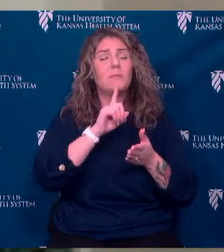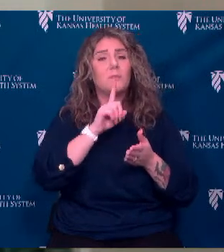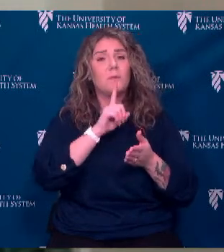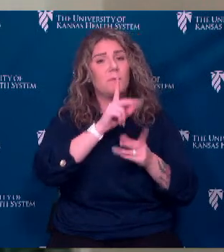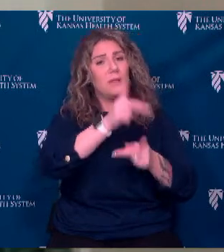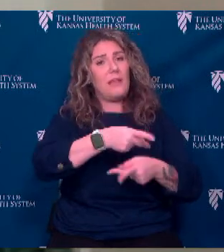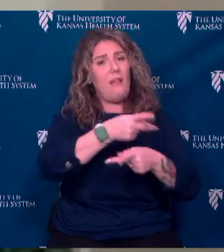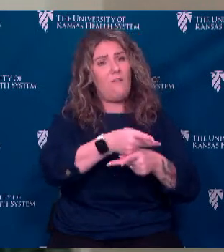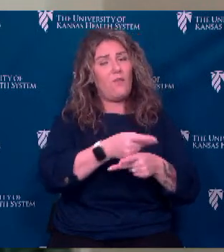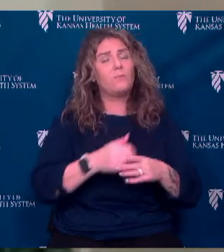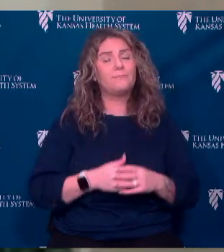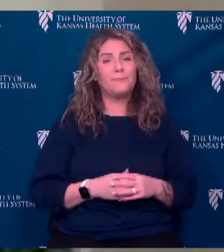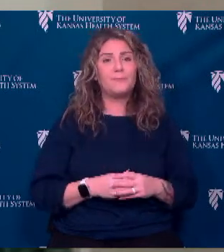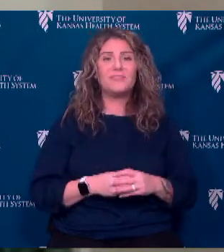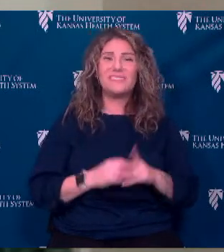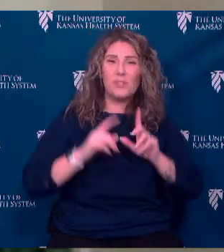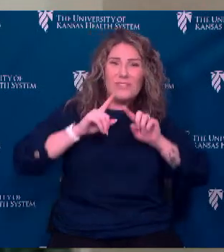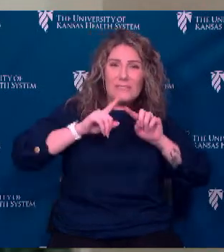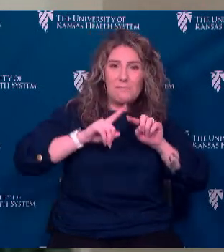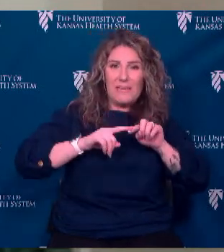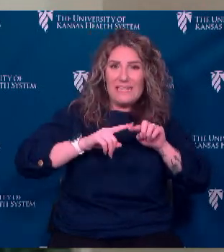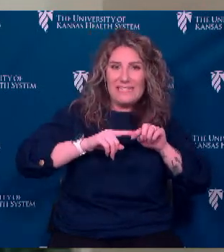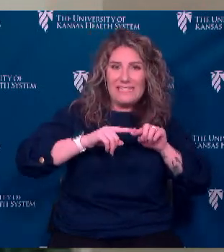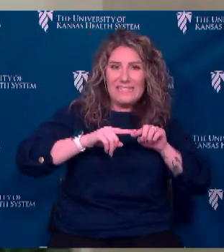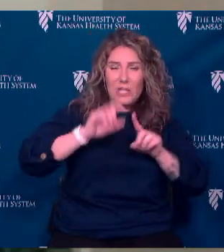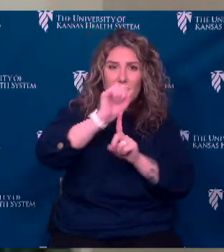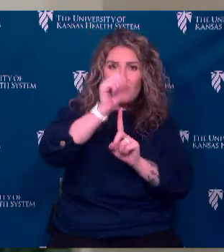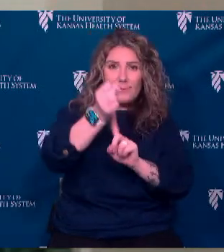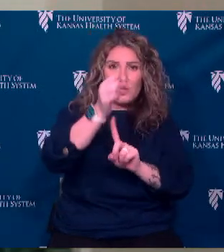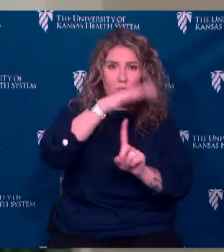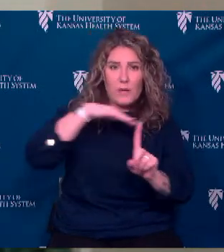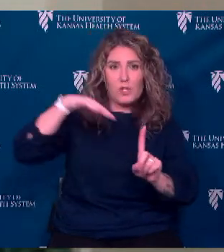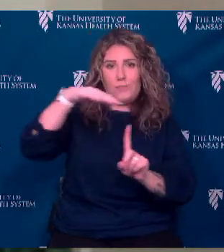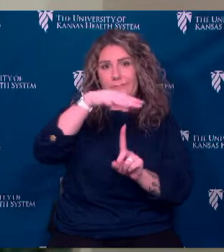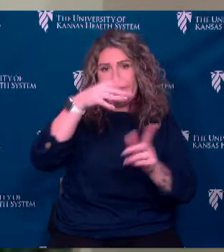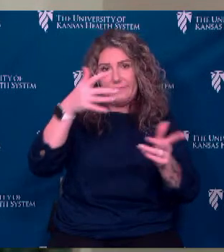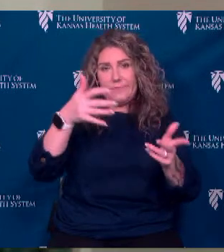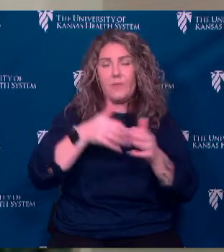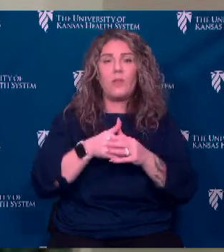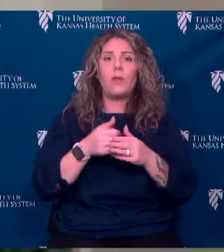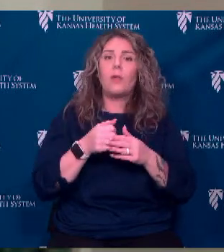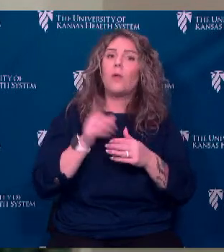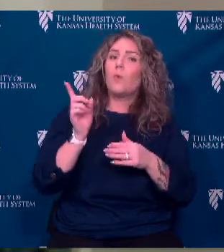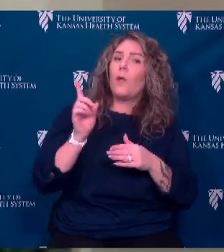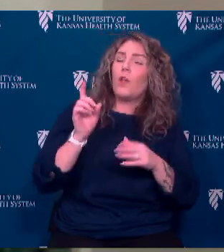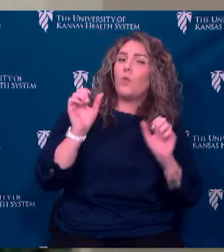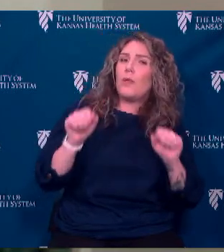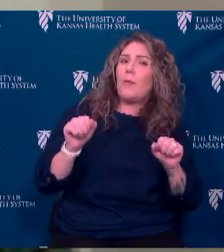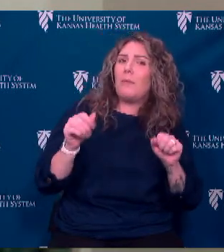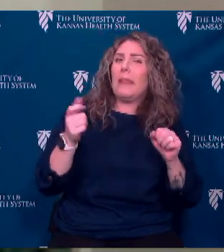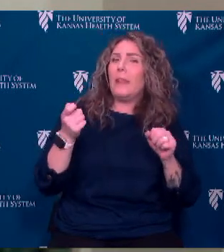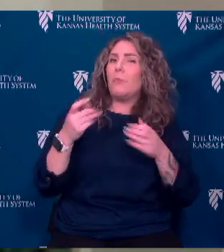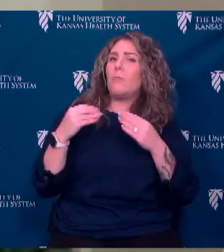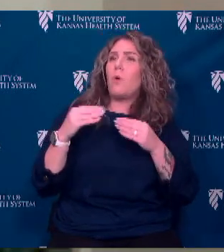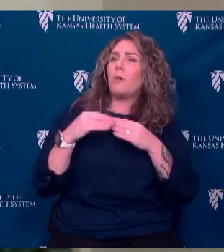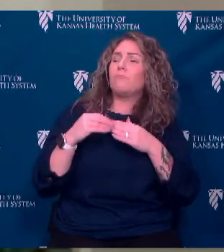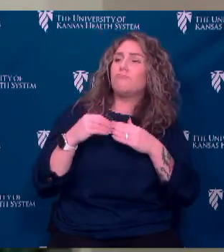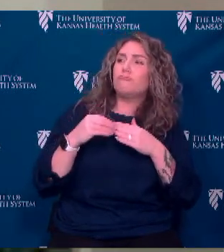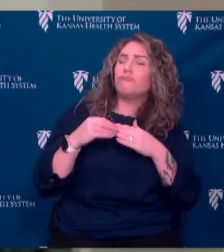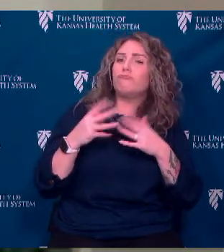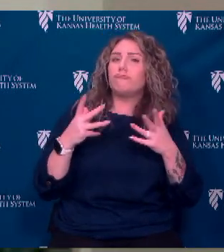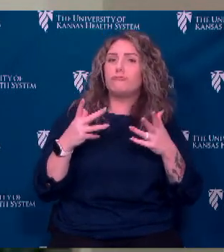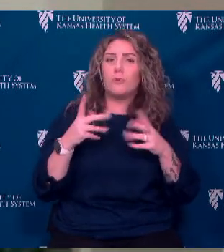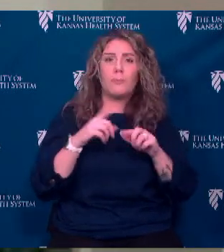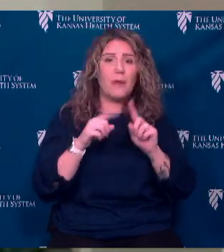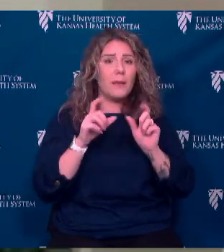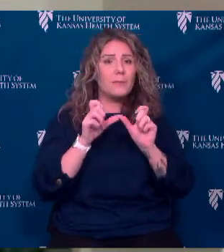careful. So I think it depends on the situation where you can let your guard down, but continue to be